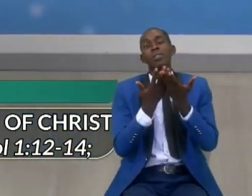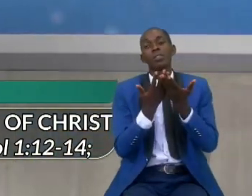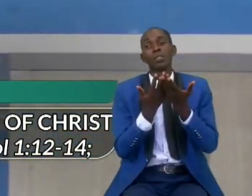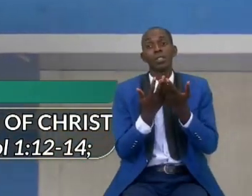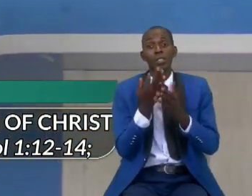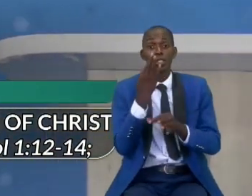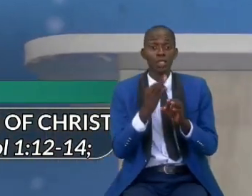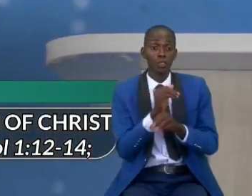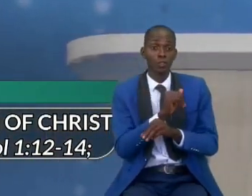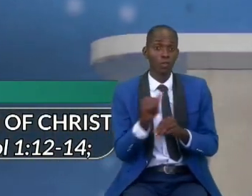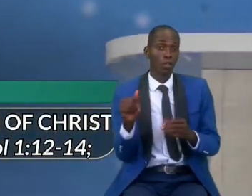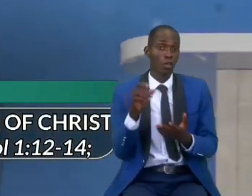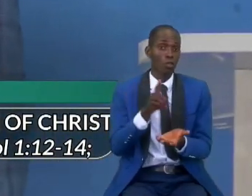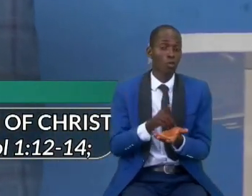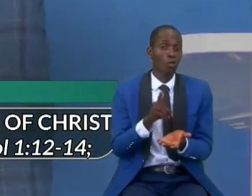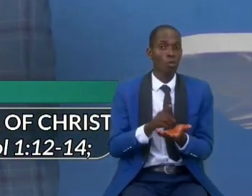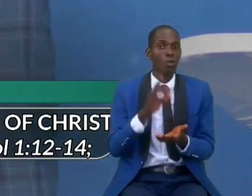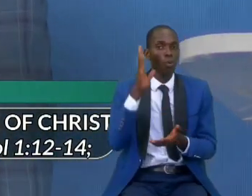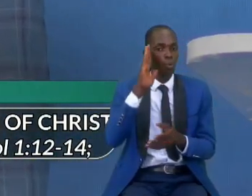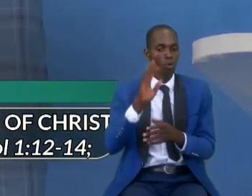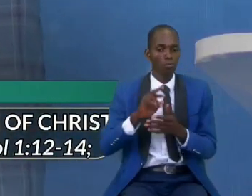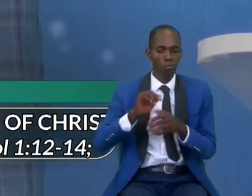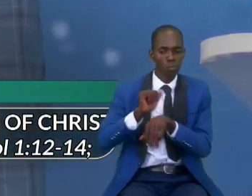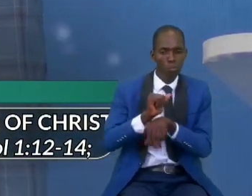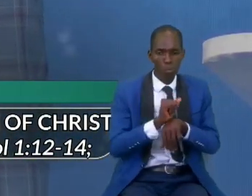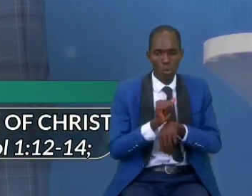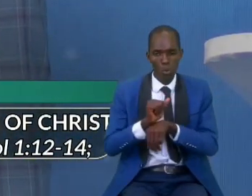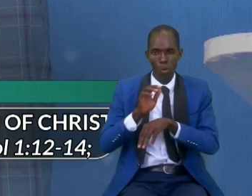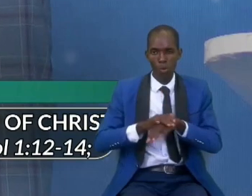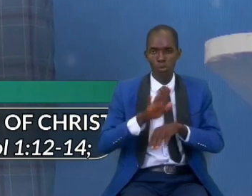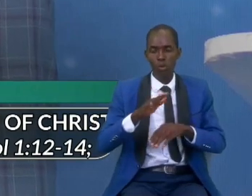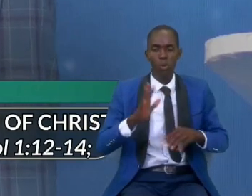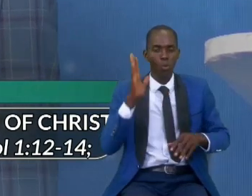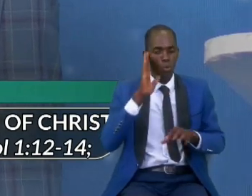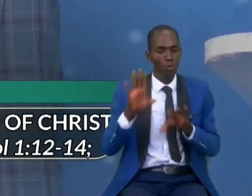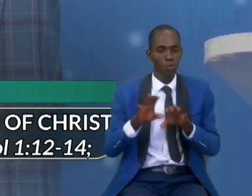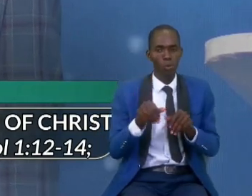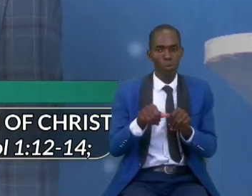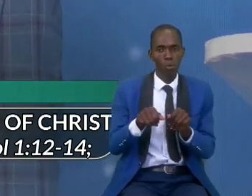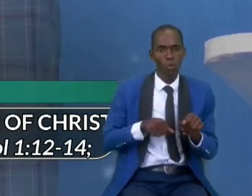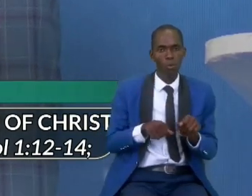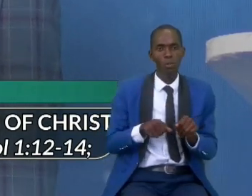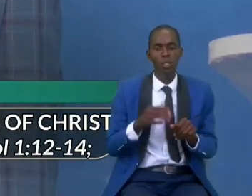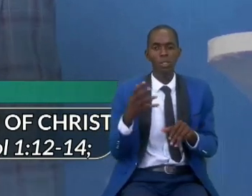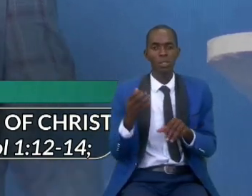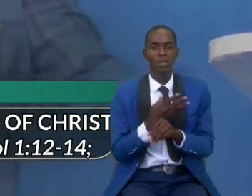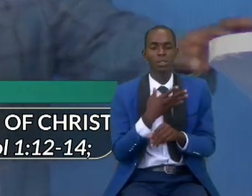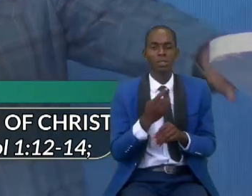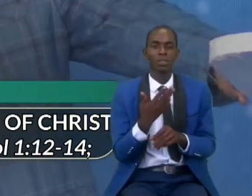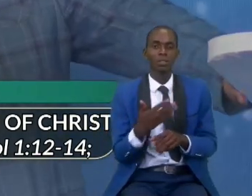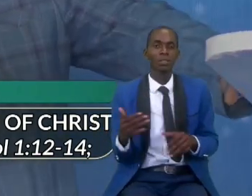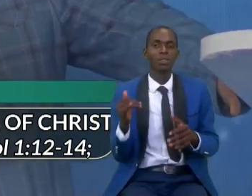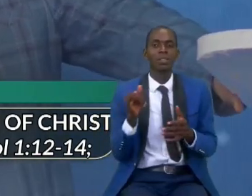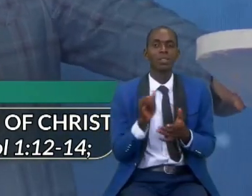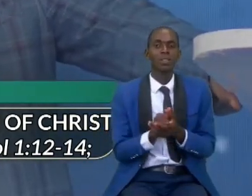going to operate and take away the thing that is eating you up, destroying your life, you have to present yourself